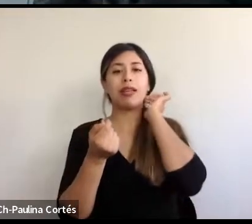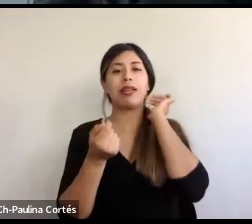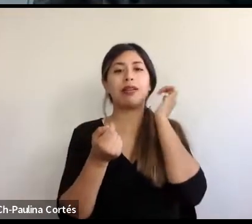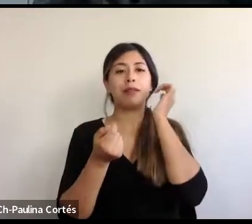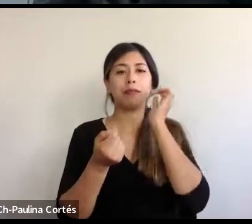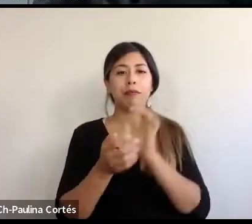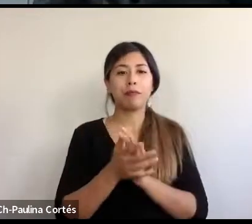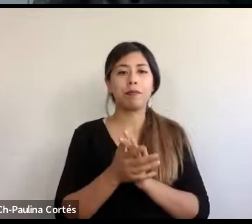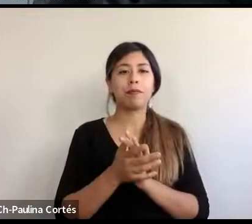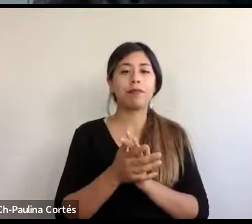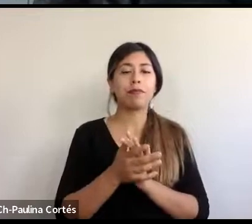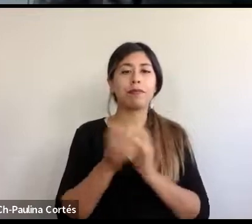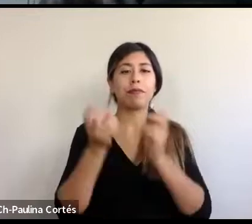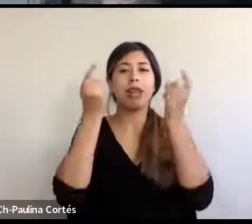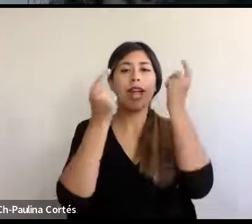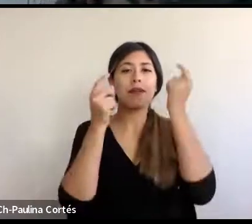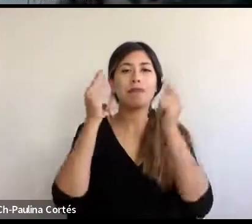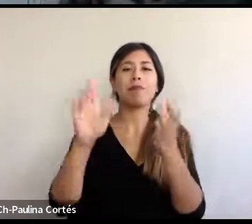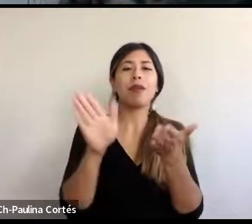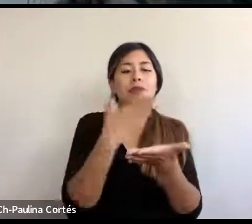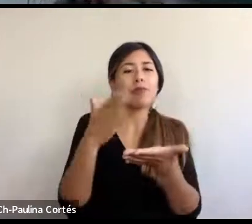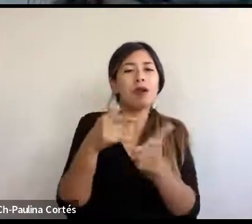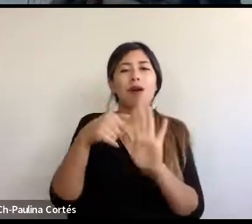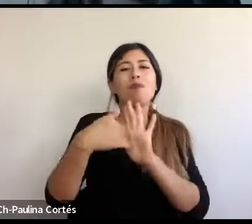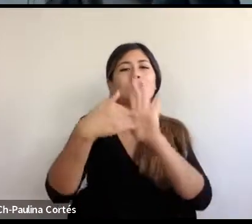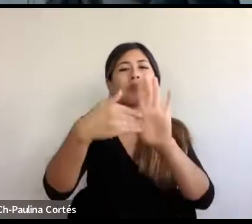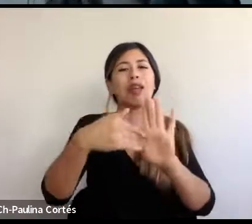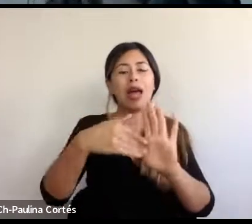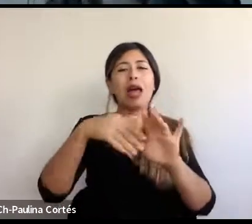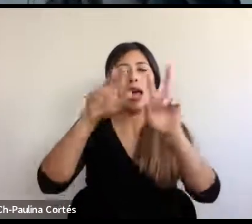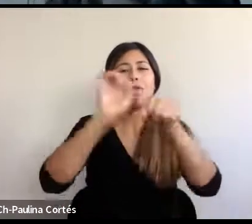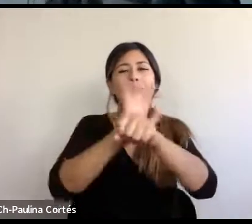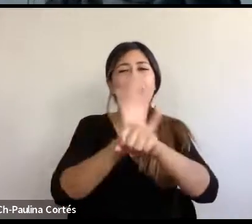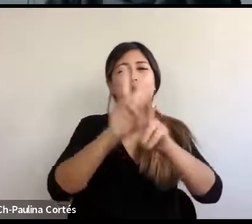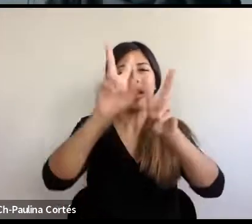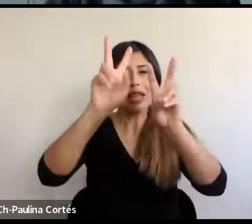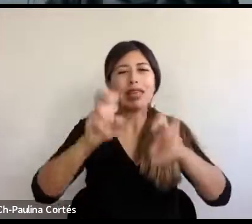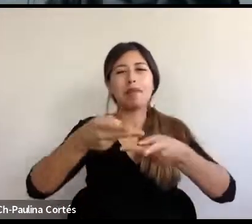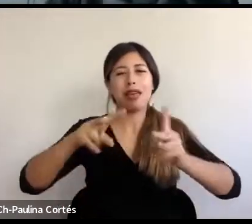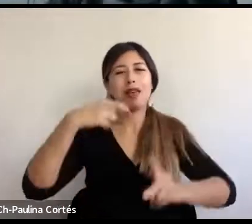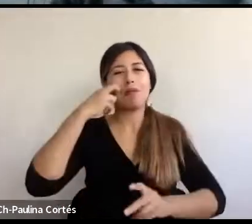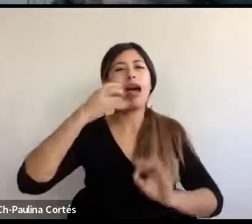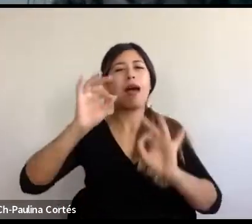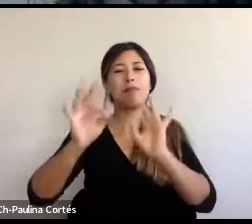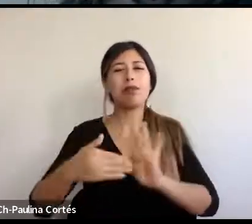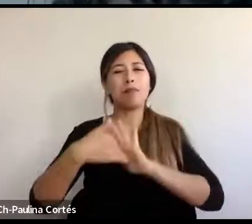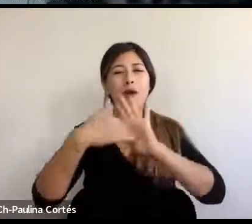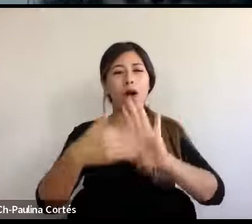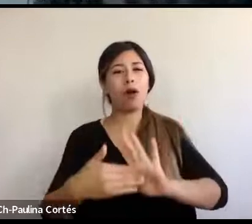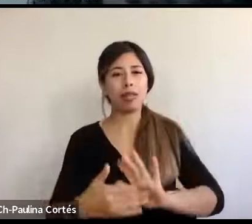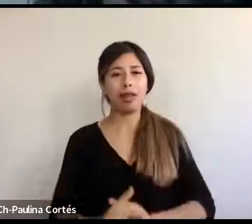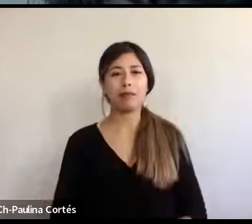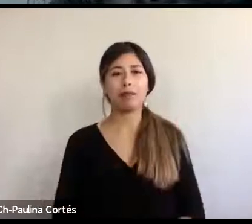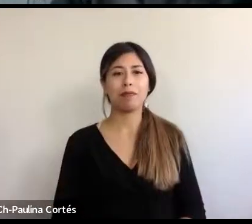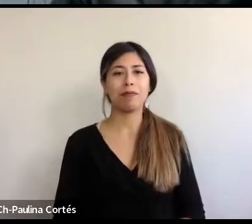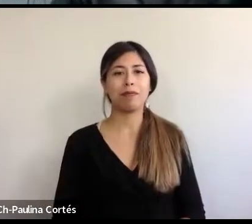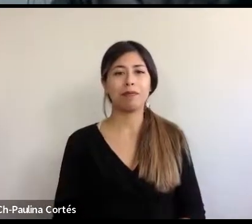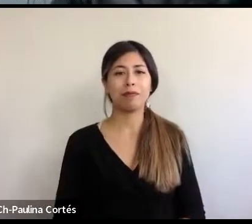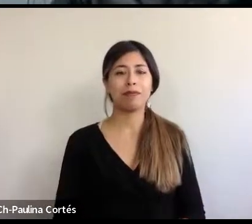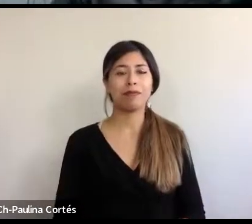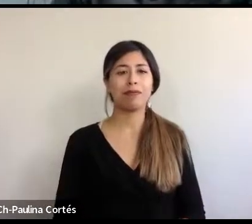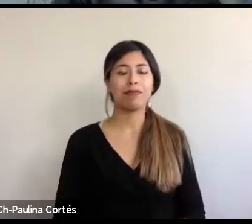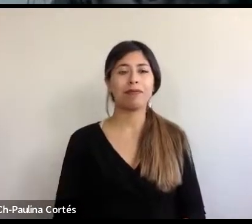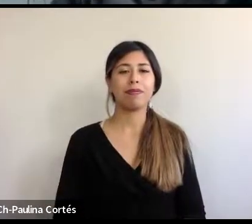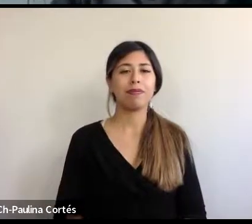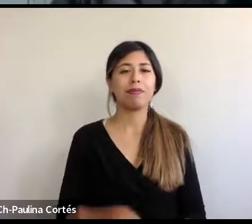there throughout the whole year, like packages of, let's say, 10 films, for example, in after the festival, then at in the late